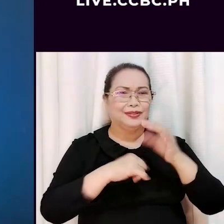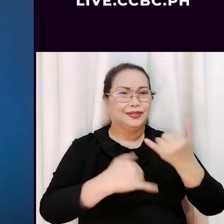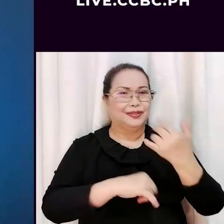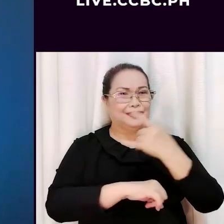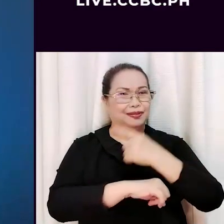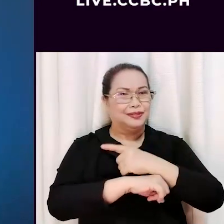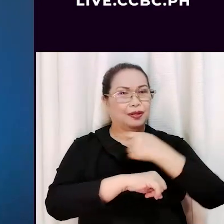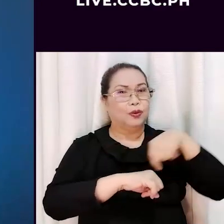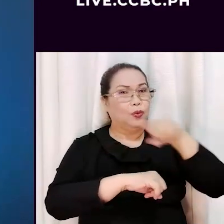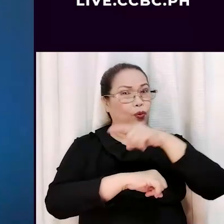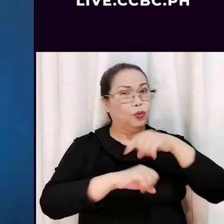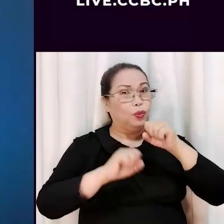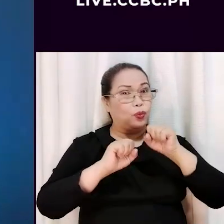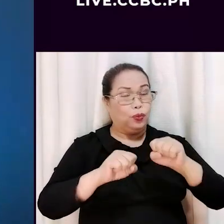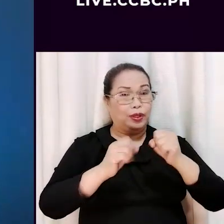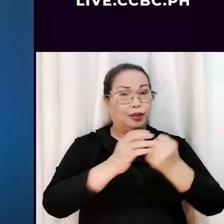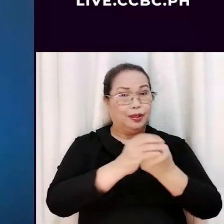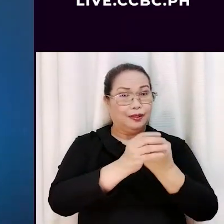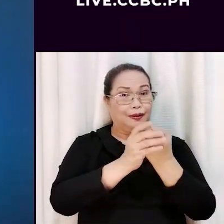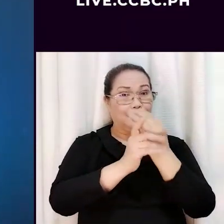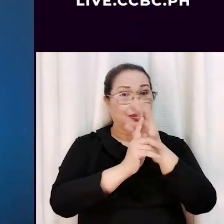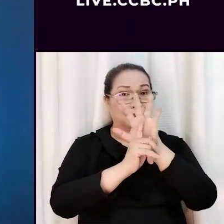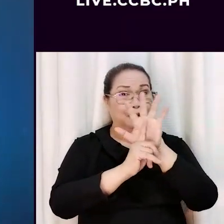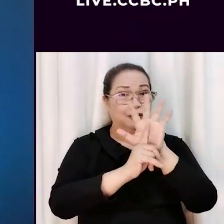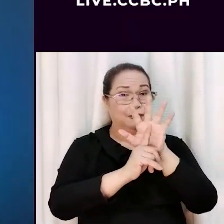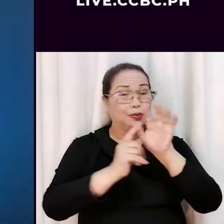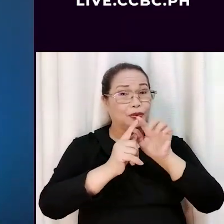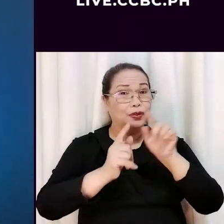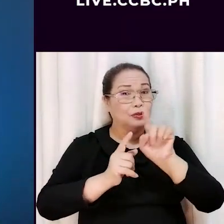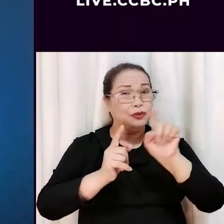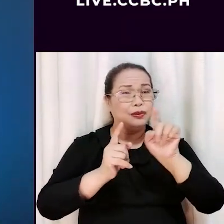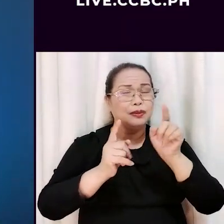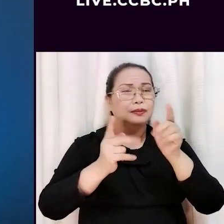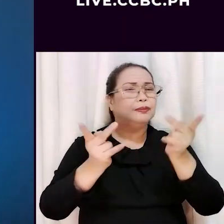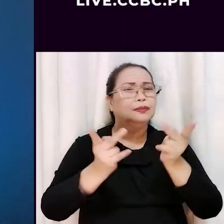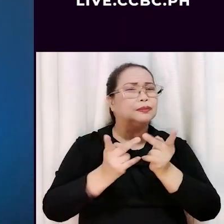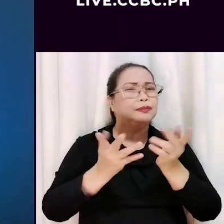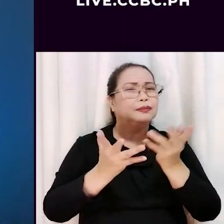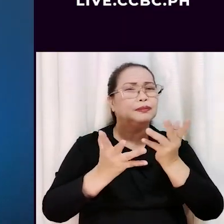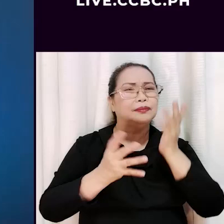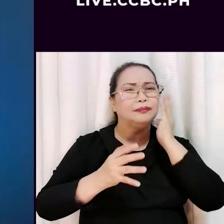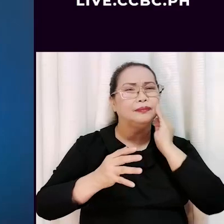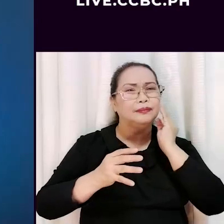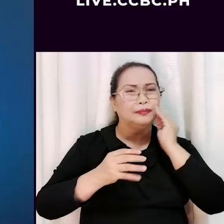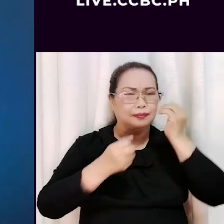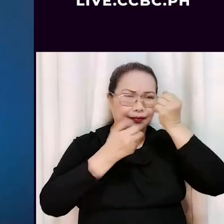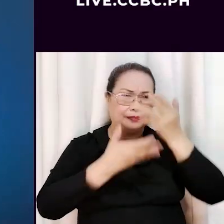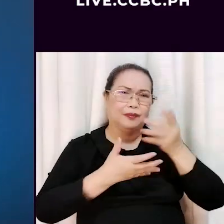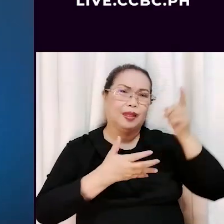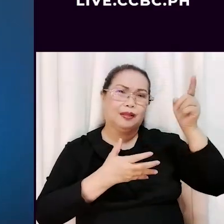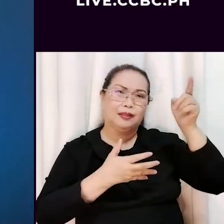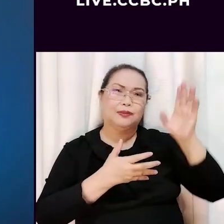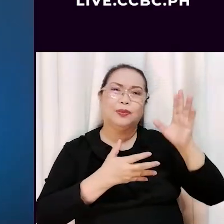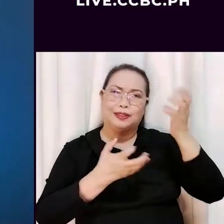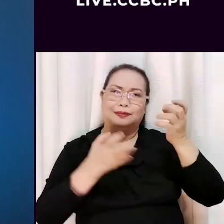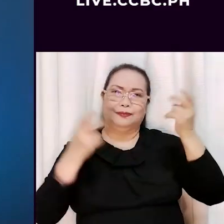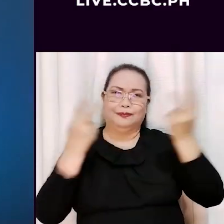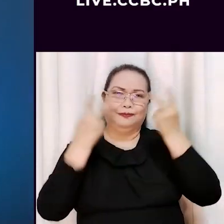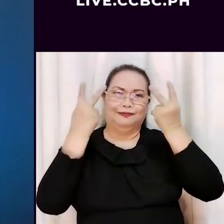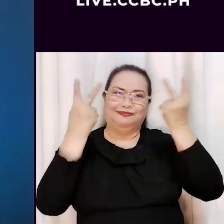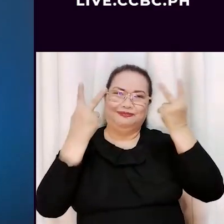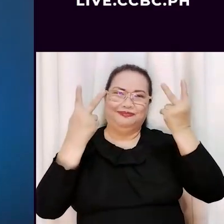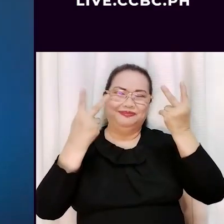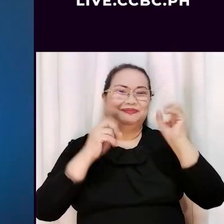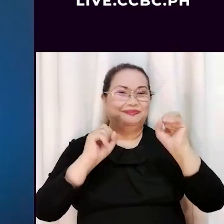how we can emerge from where we are to where God wants to be as victorious. All right.